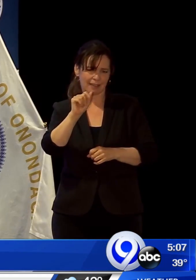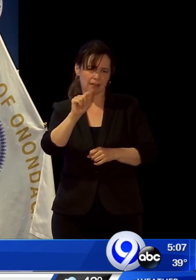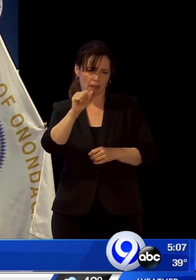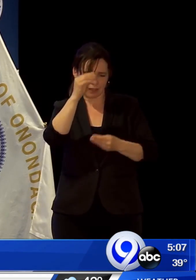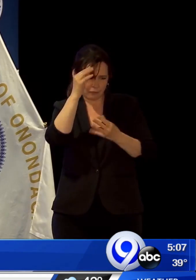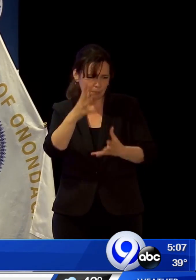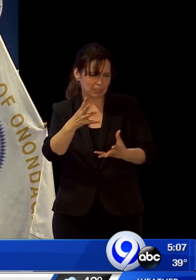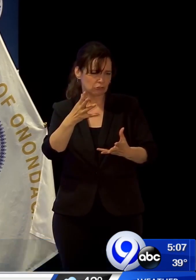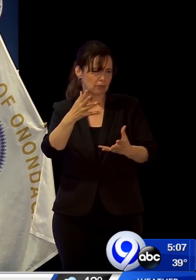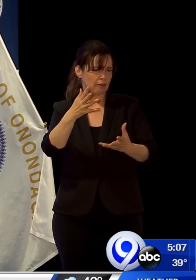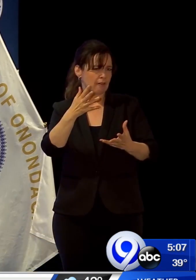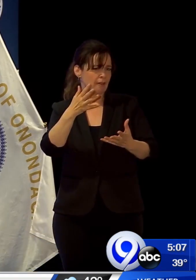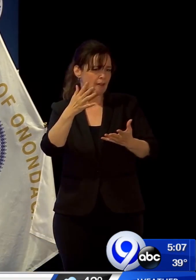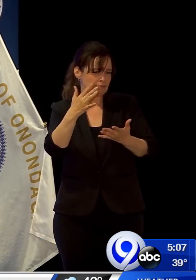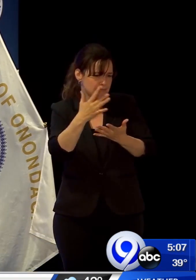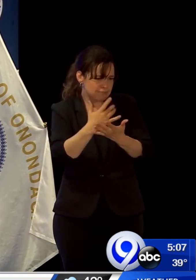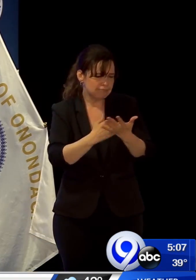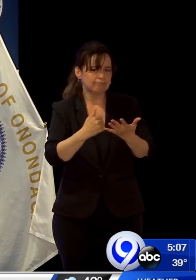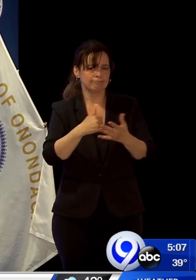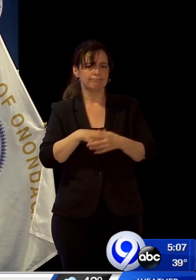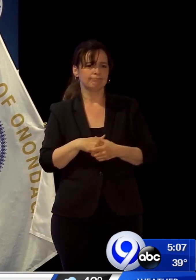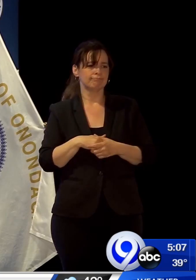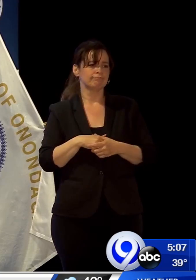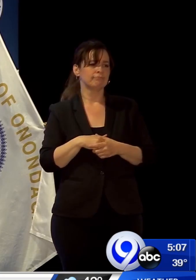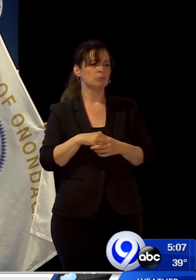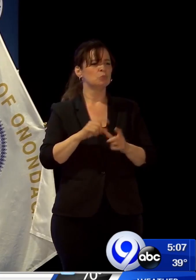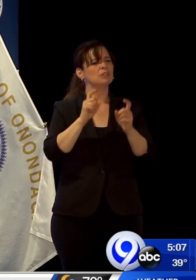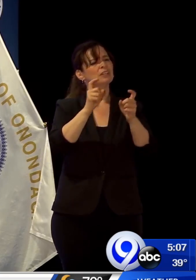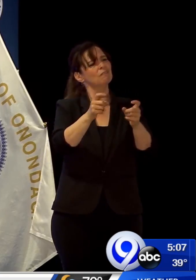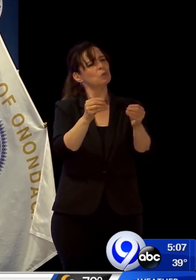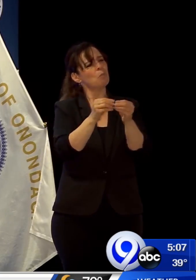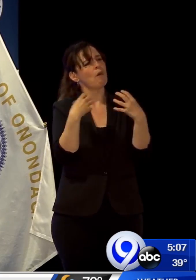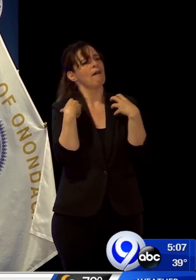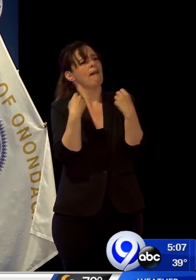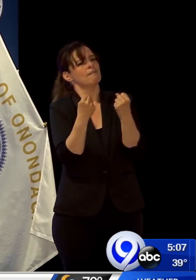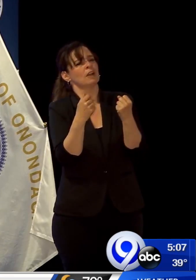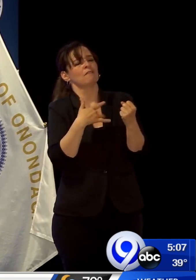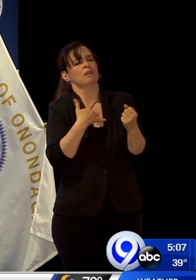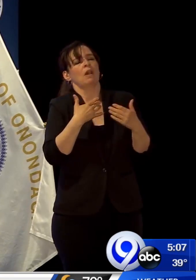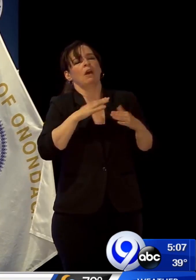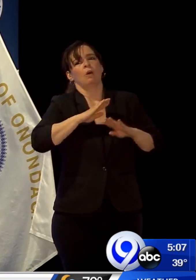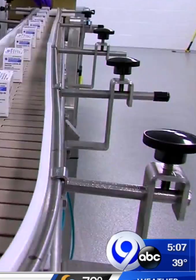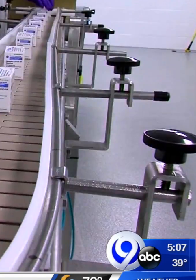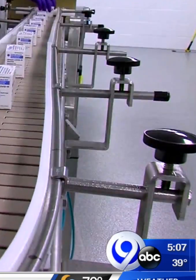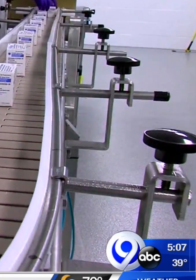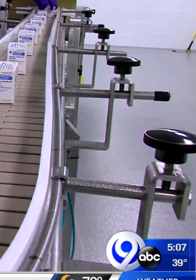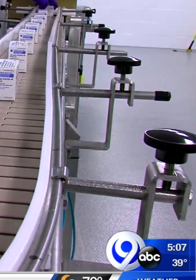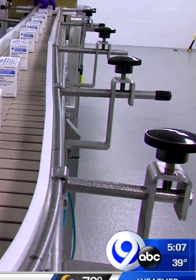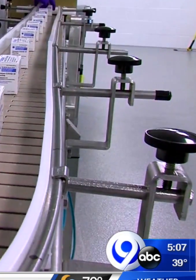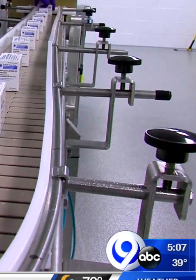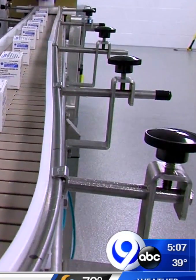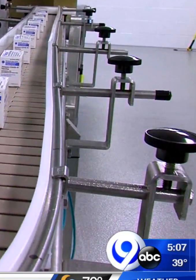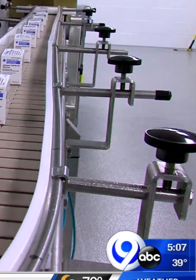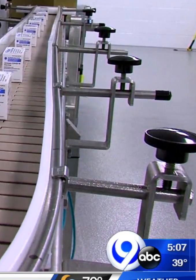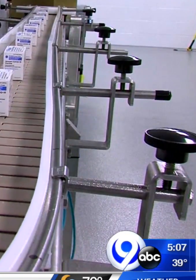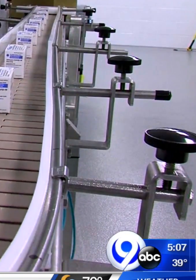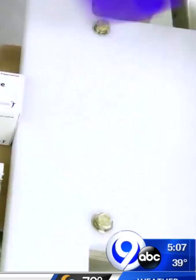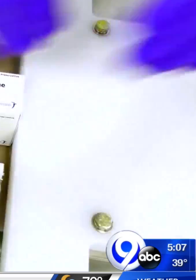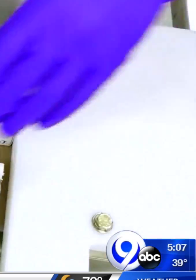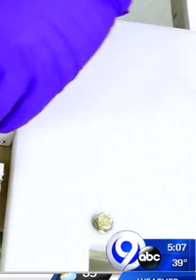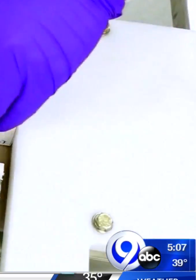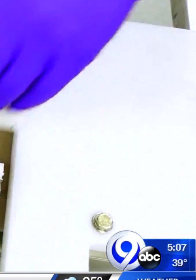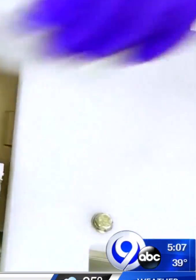try to assess. So if anything, this should give more confidence to the people in the system, not less. Well, Dr. Gupta